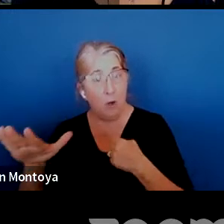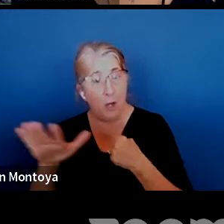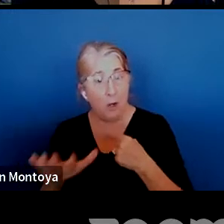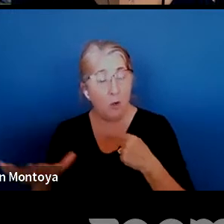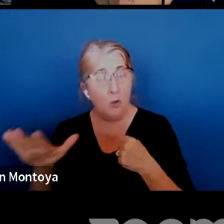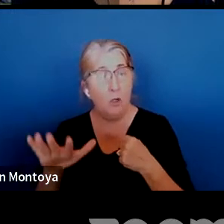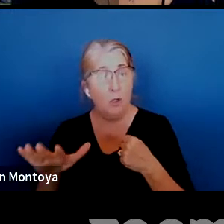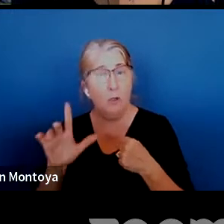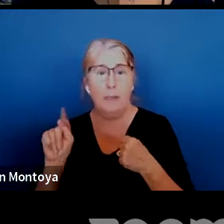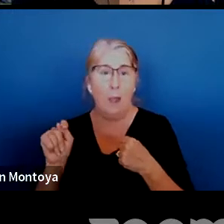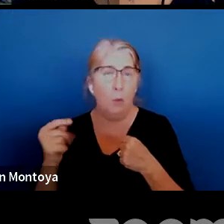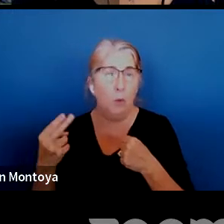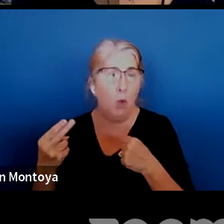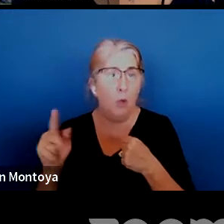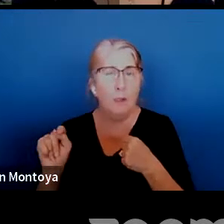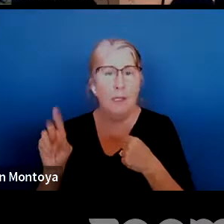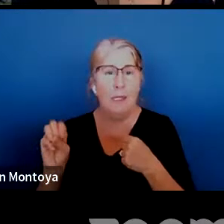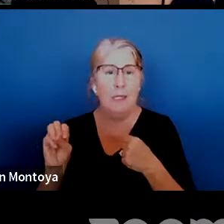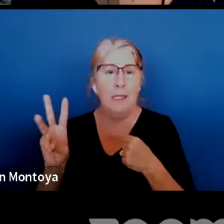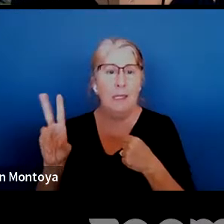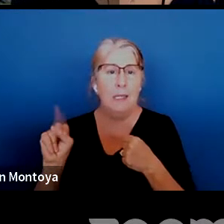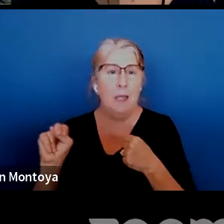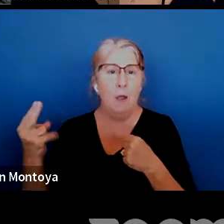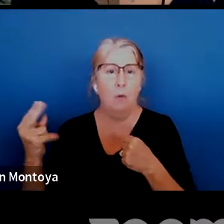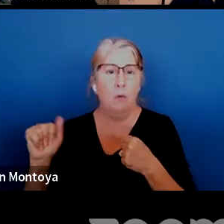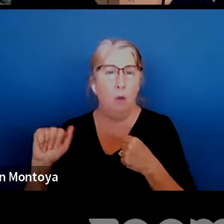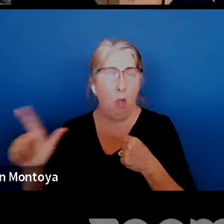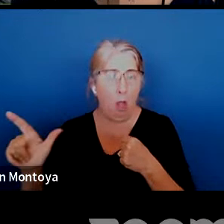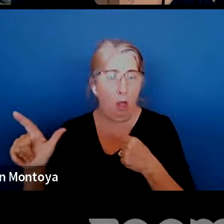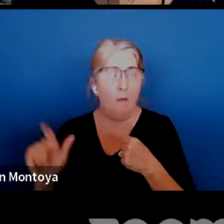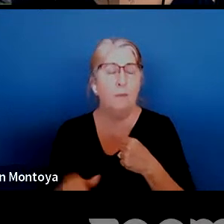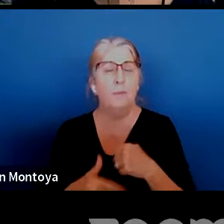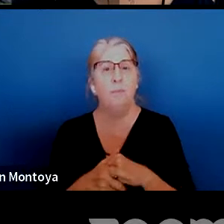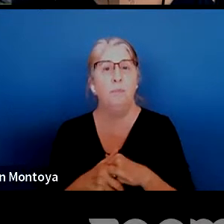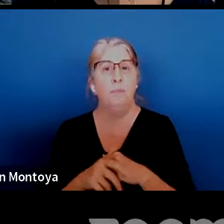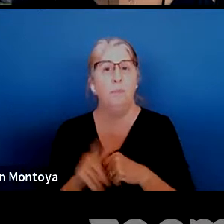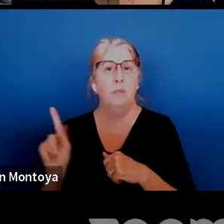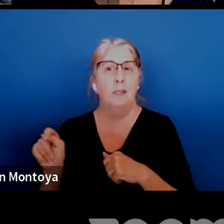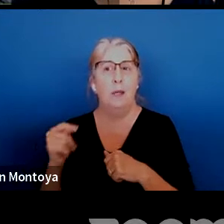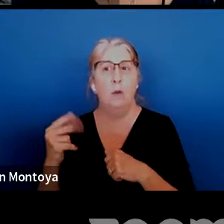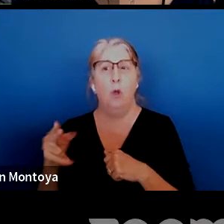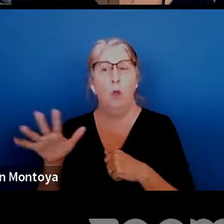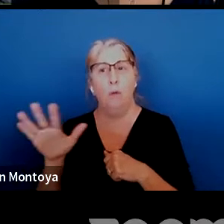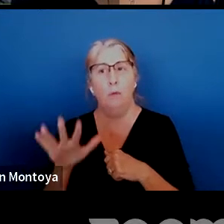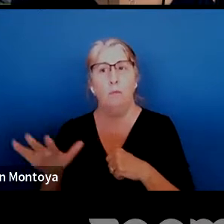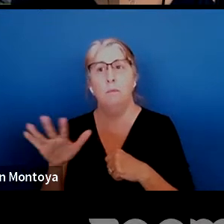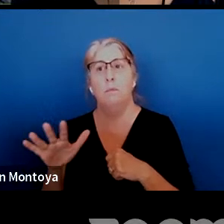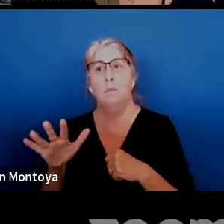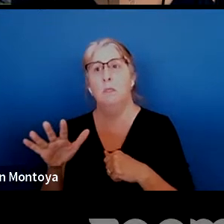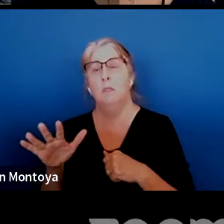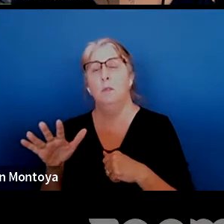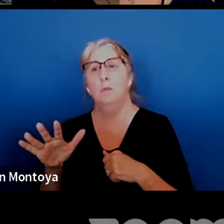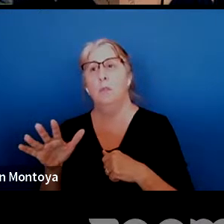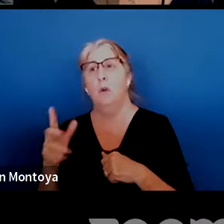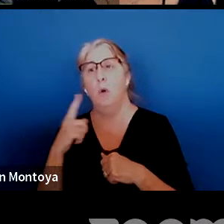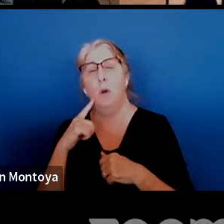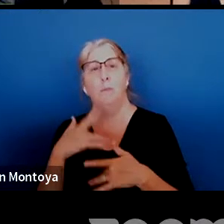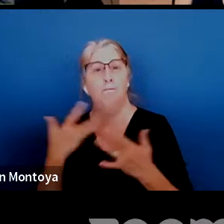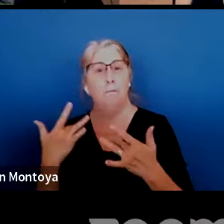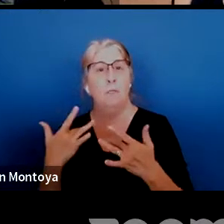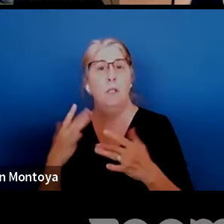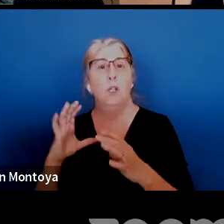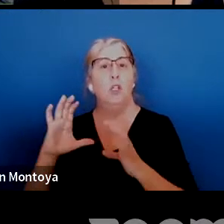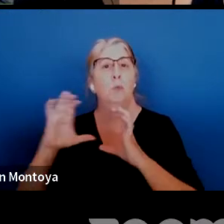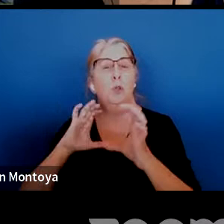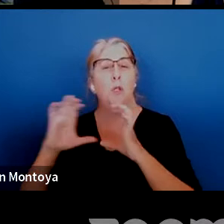town hall, attend the town hall, just anything can do to keep communication open